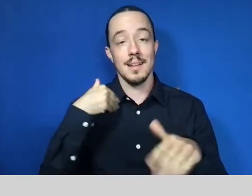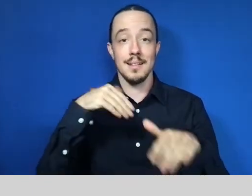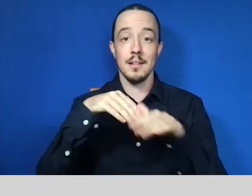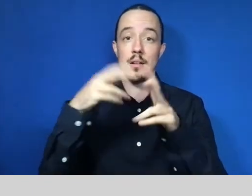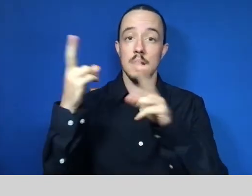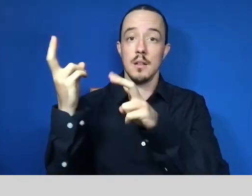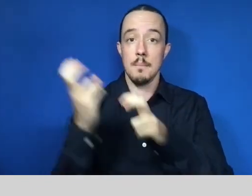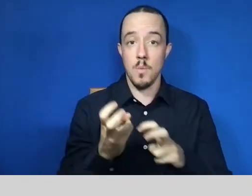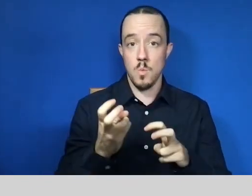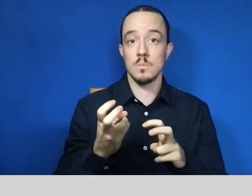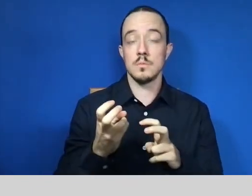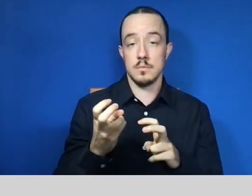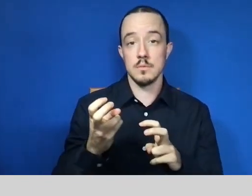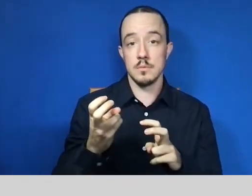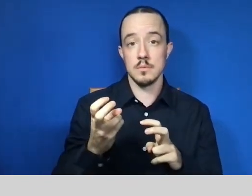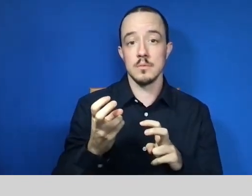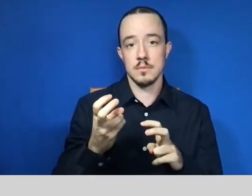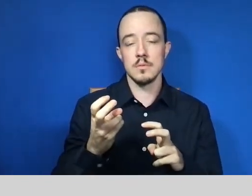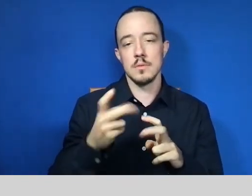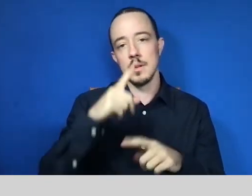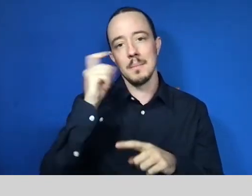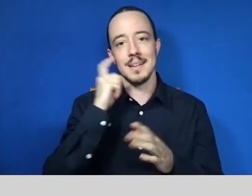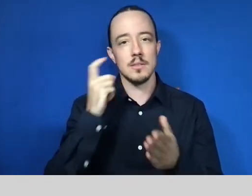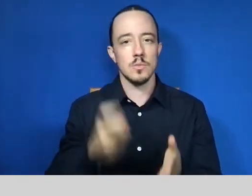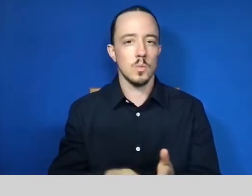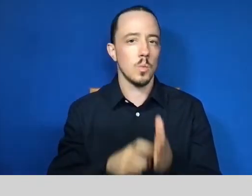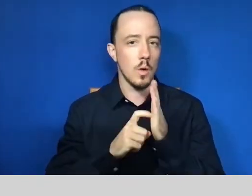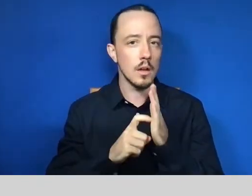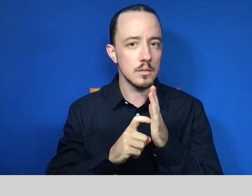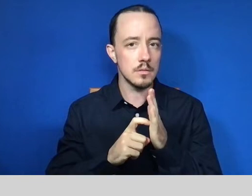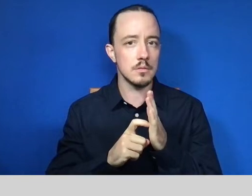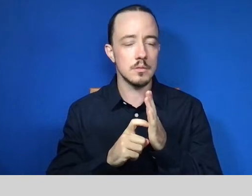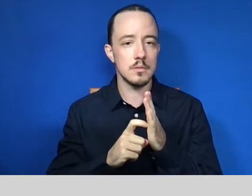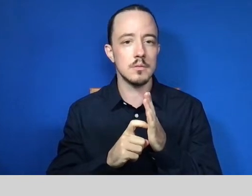import int enum because it was required to